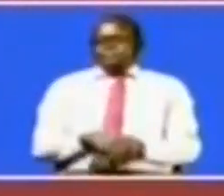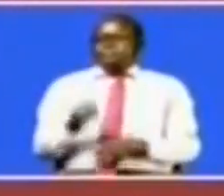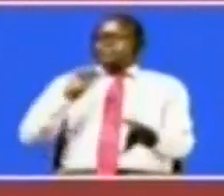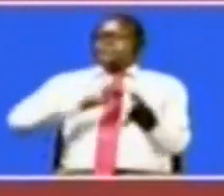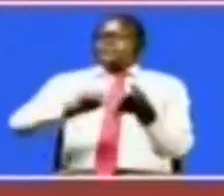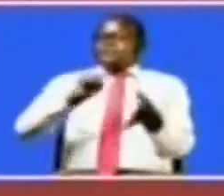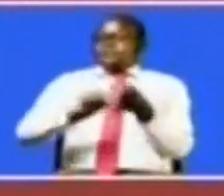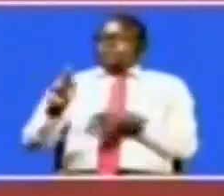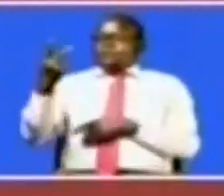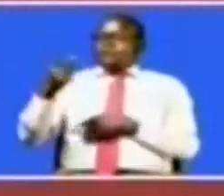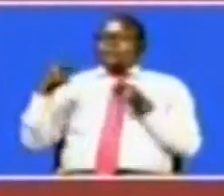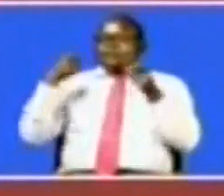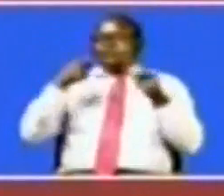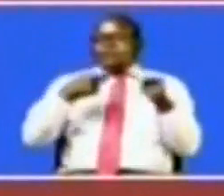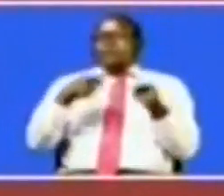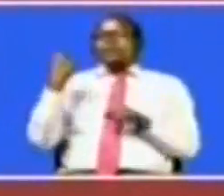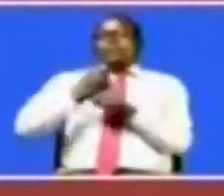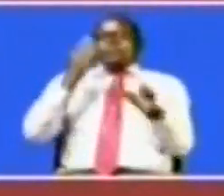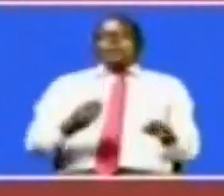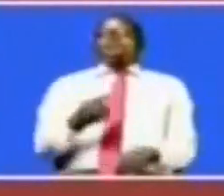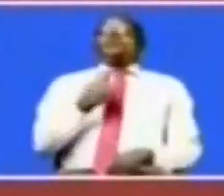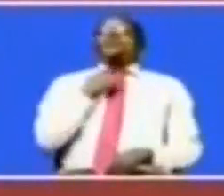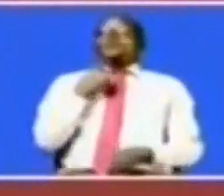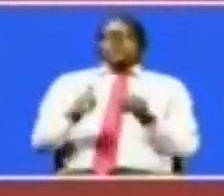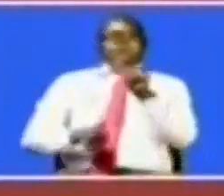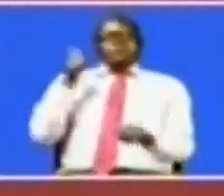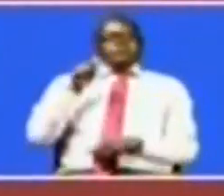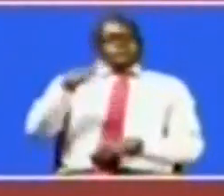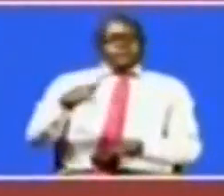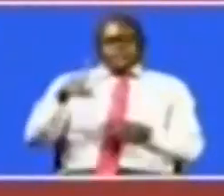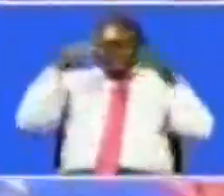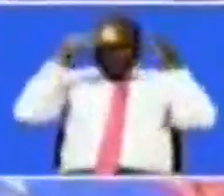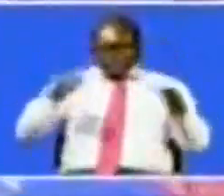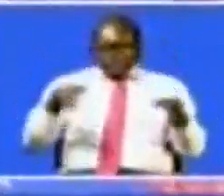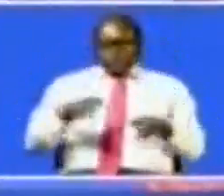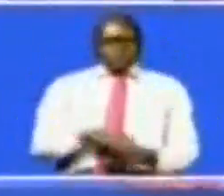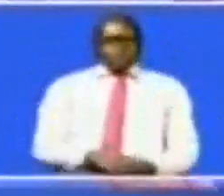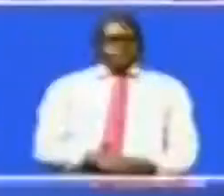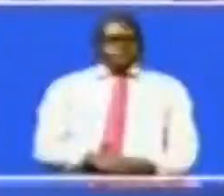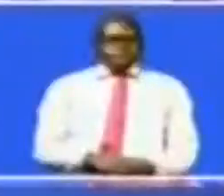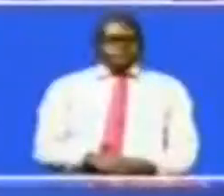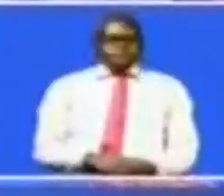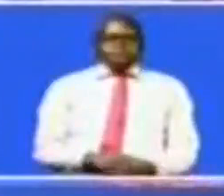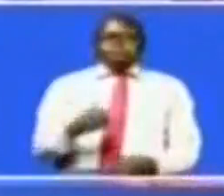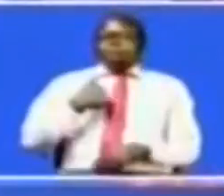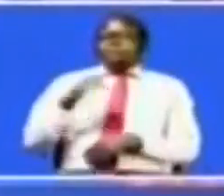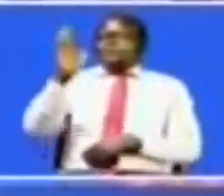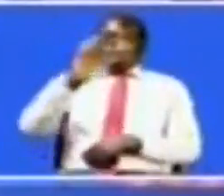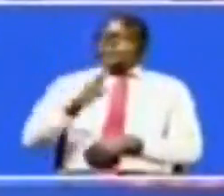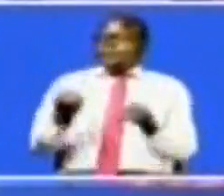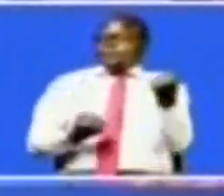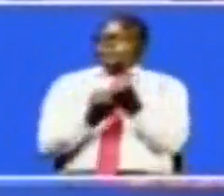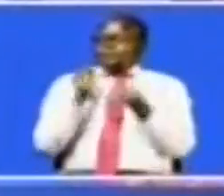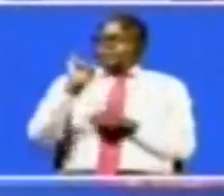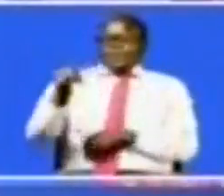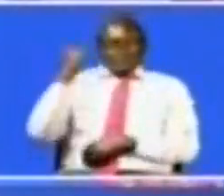of the Kenya Sugarcane Workers Union, has raised his objections to this move. My take is that I will not support that such